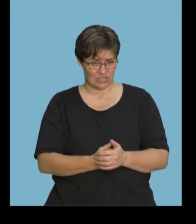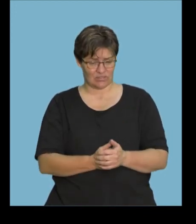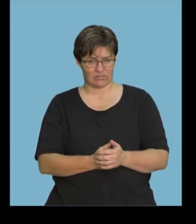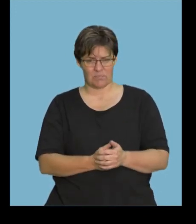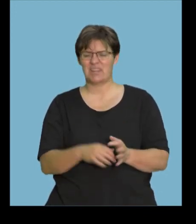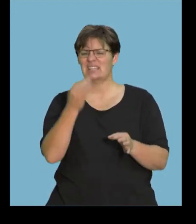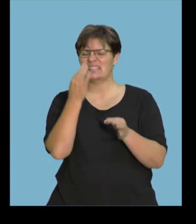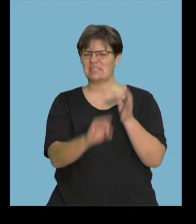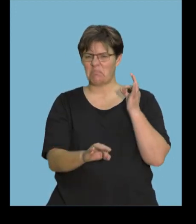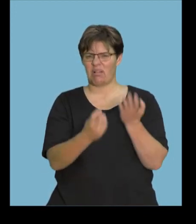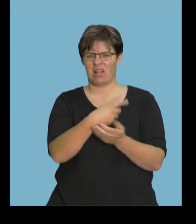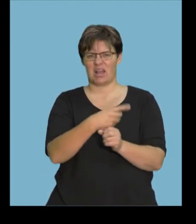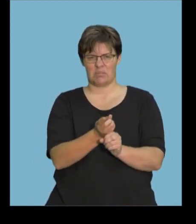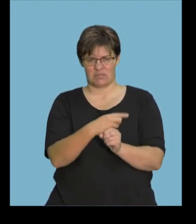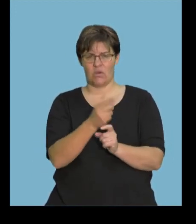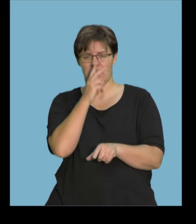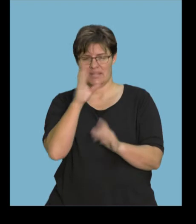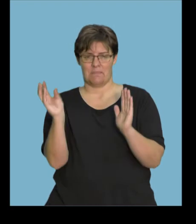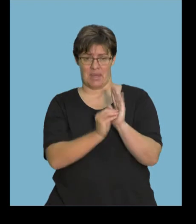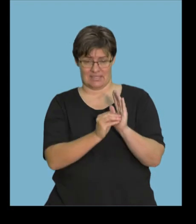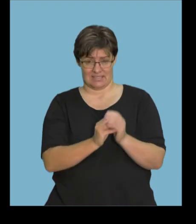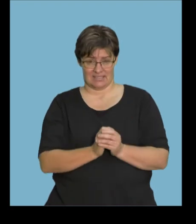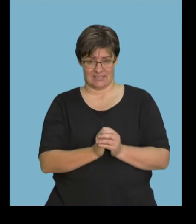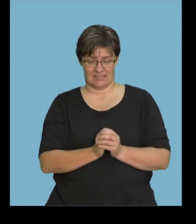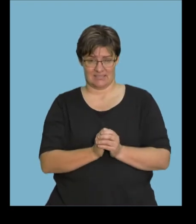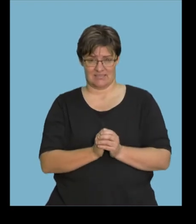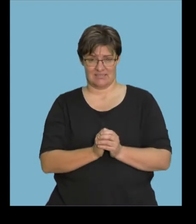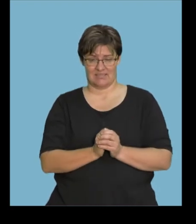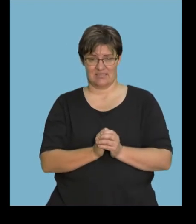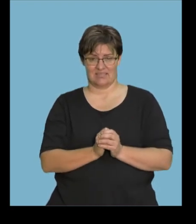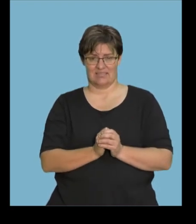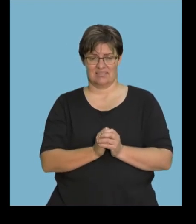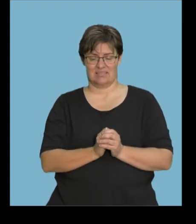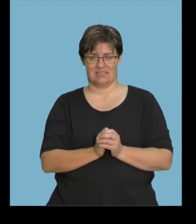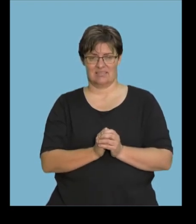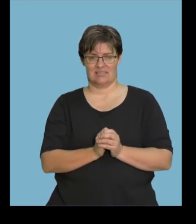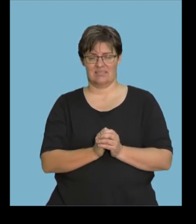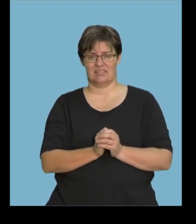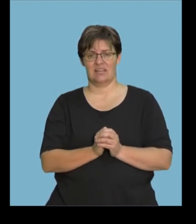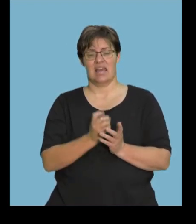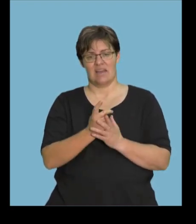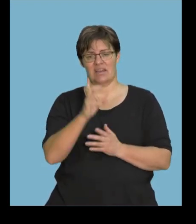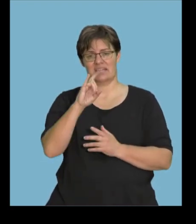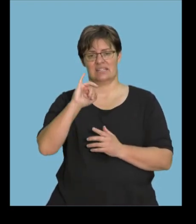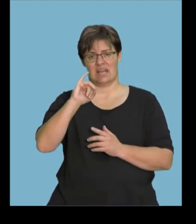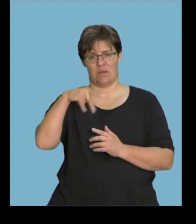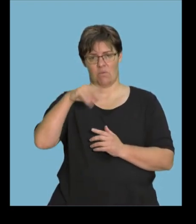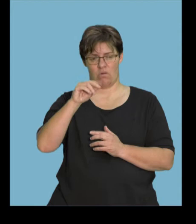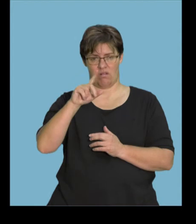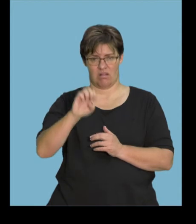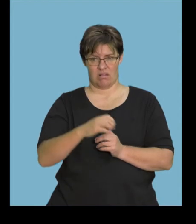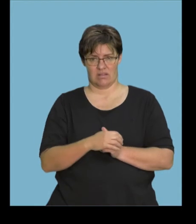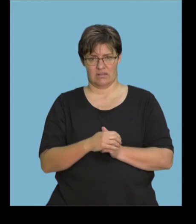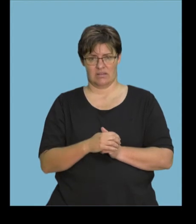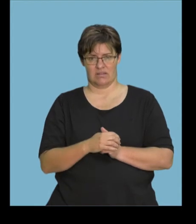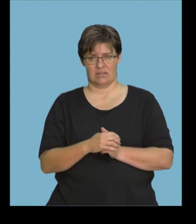make a simple compass? You need a magnet, okay? Right, which has got a dipole, okay? So this